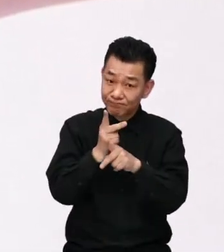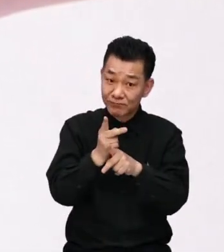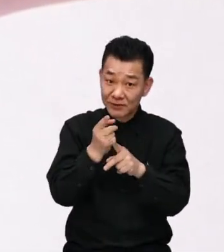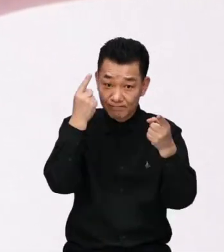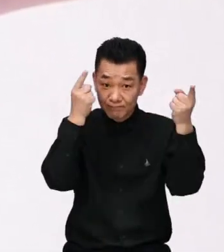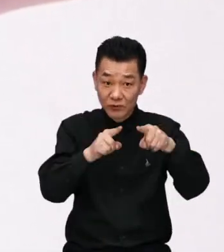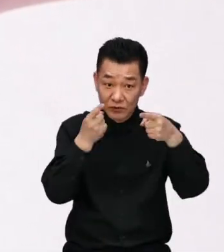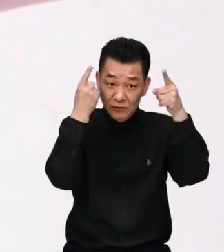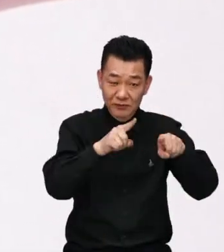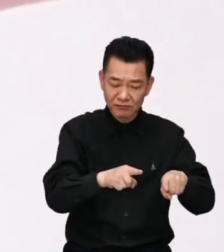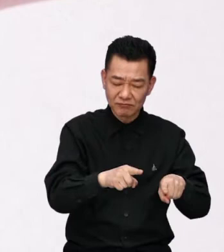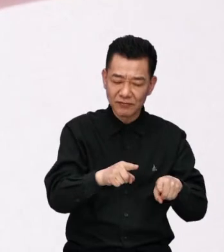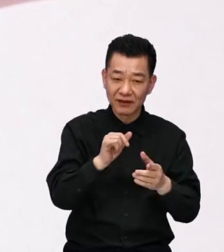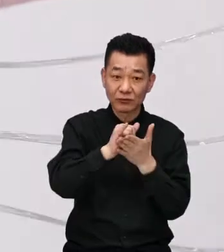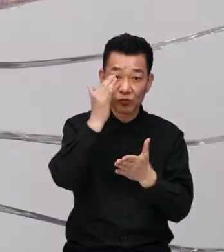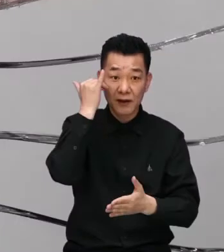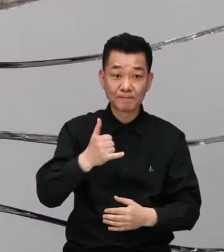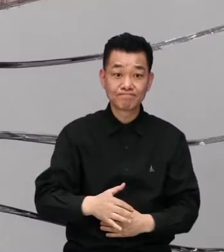accepted.